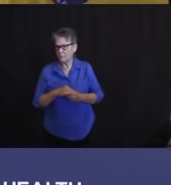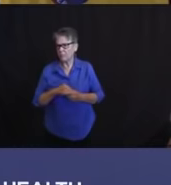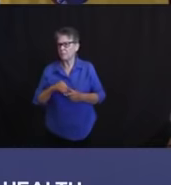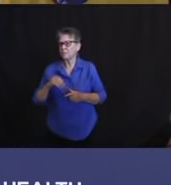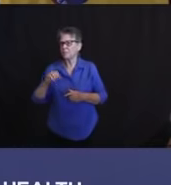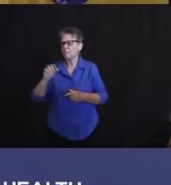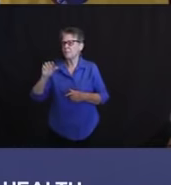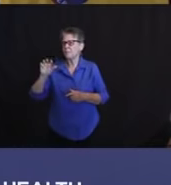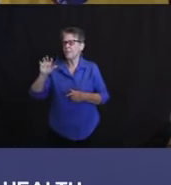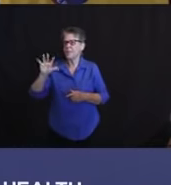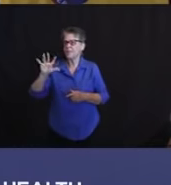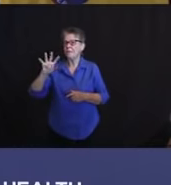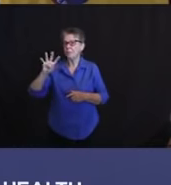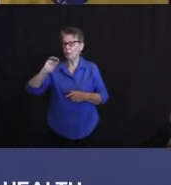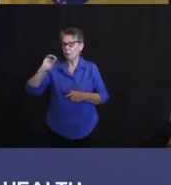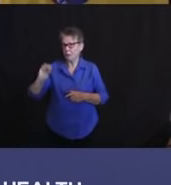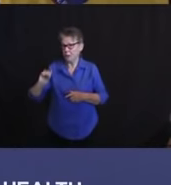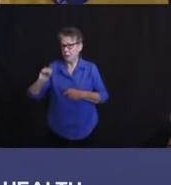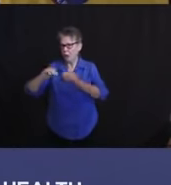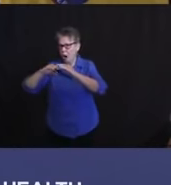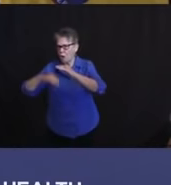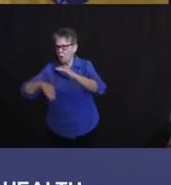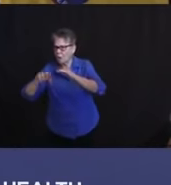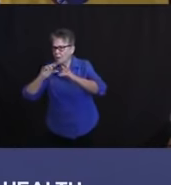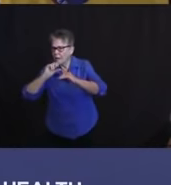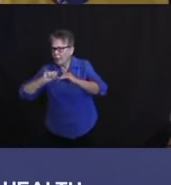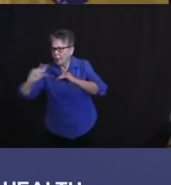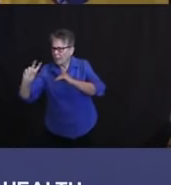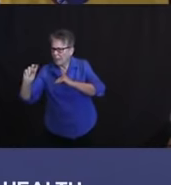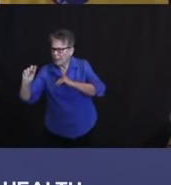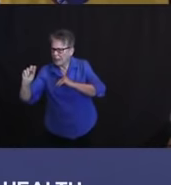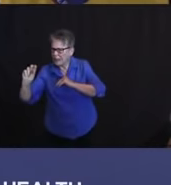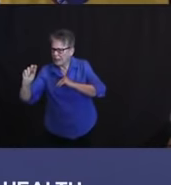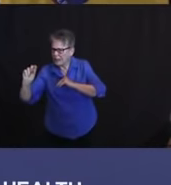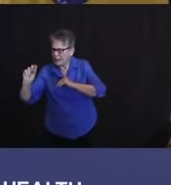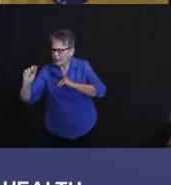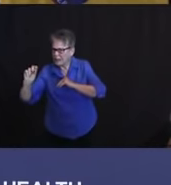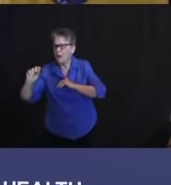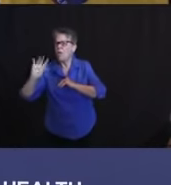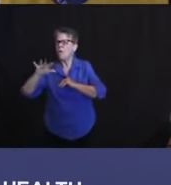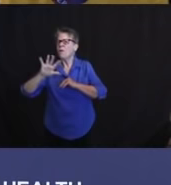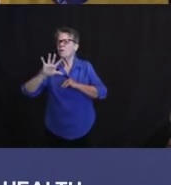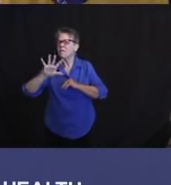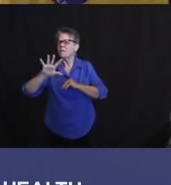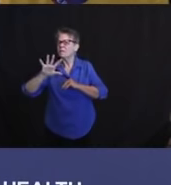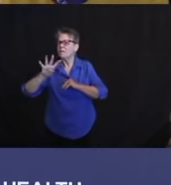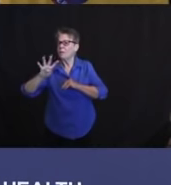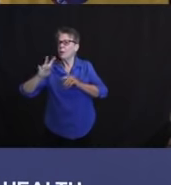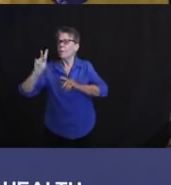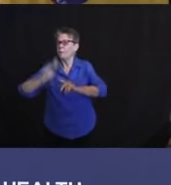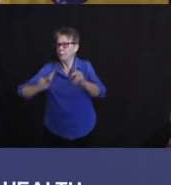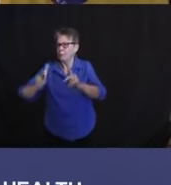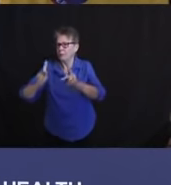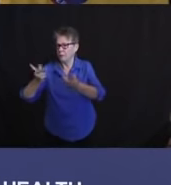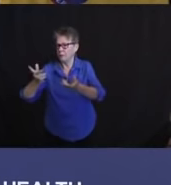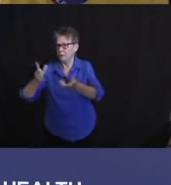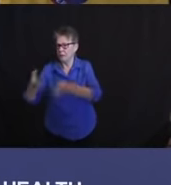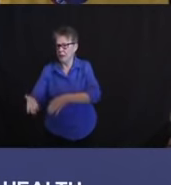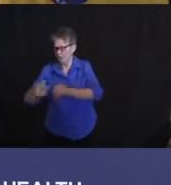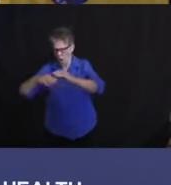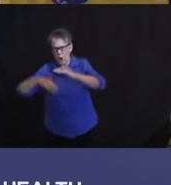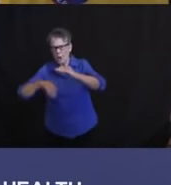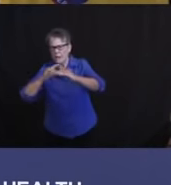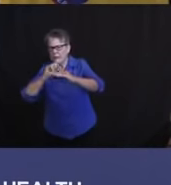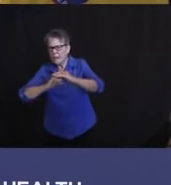13,224 lost lives. And again, 65 and older continues to be the enormous bulk of the lives